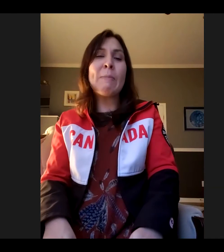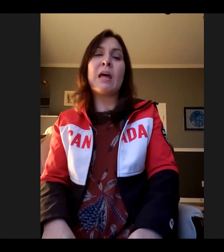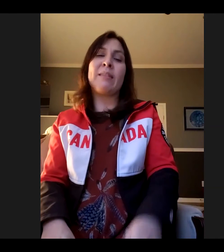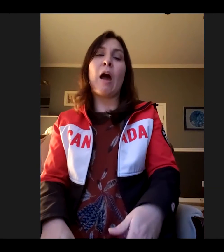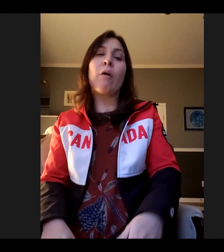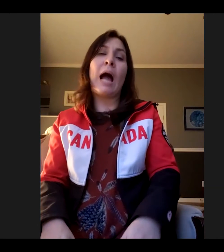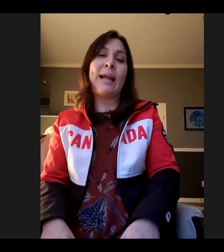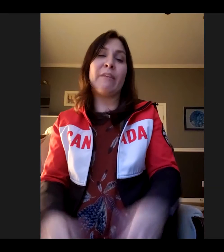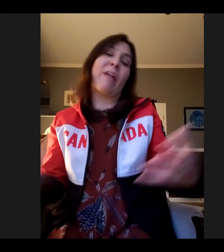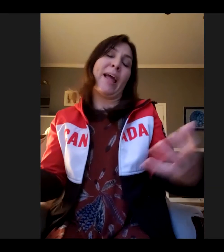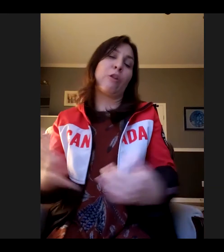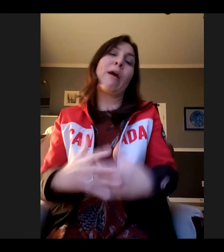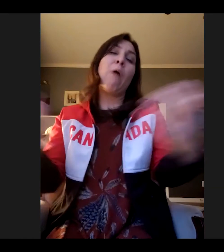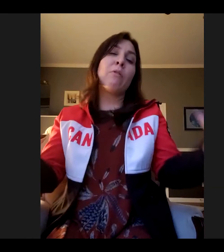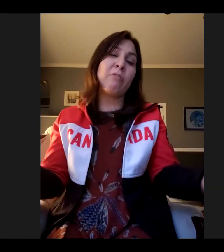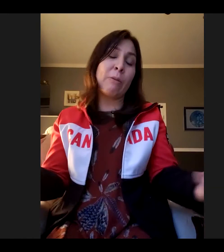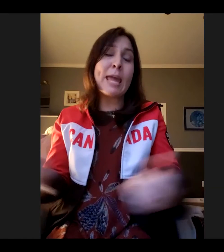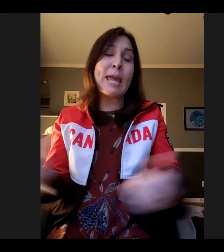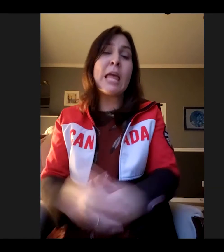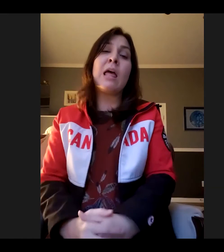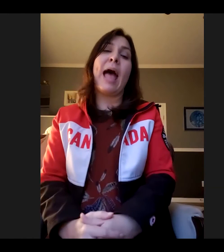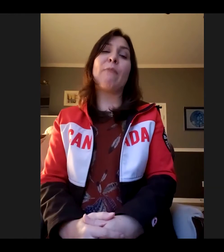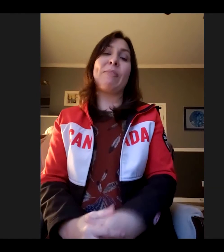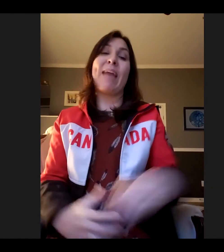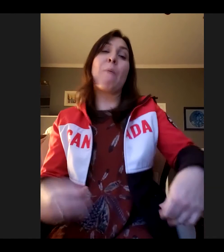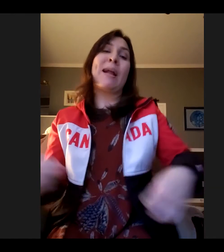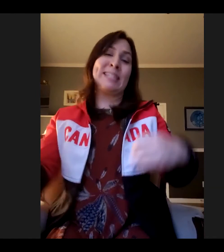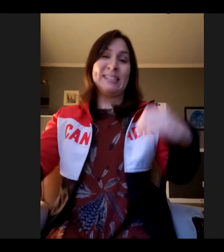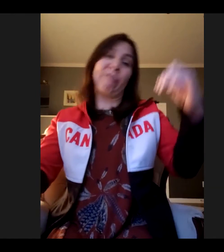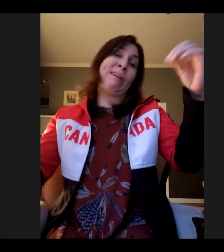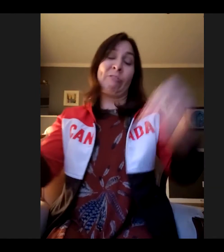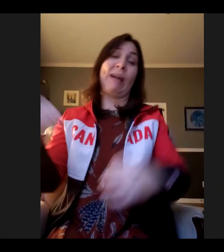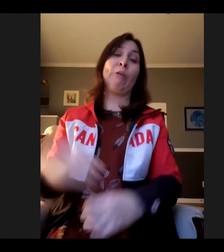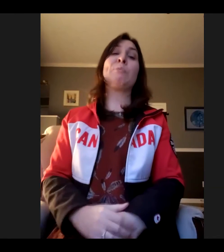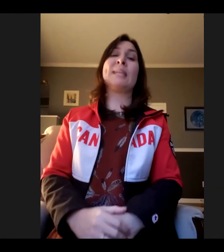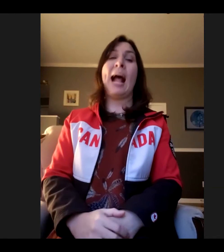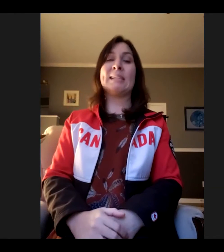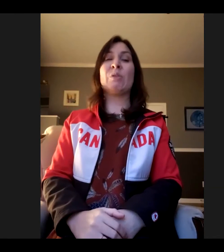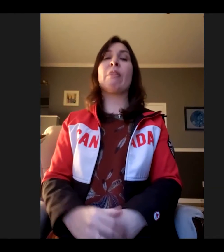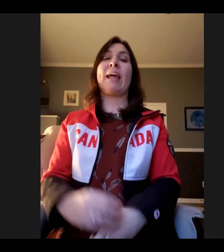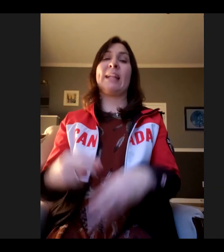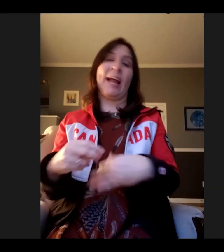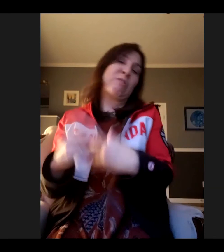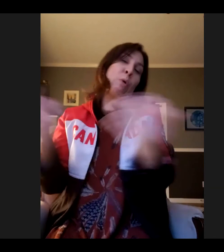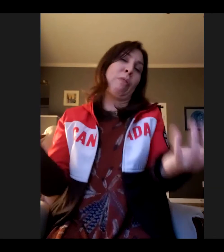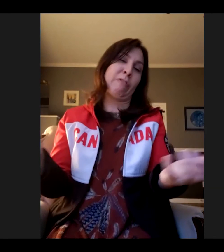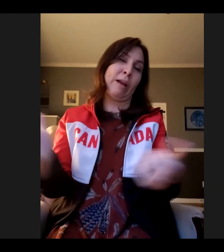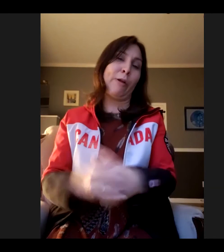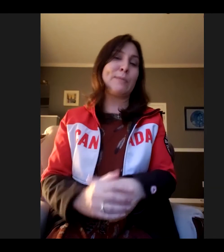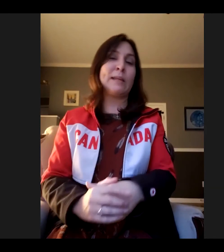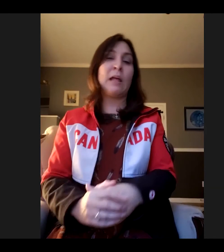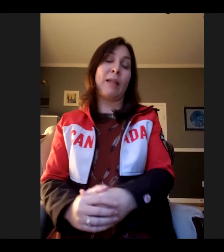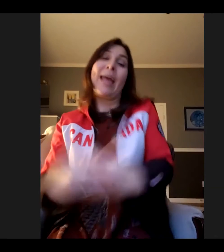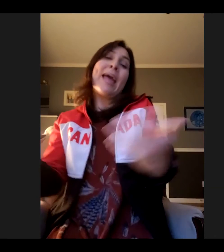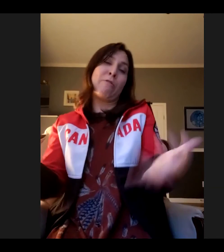of them, they all kind of like look out for me. And when they went to different friend groups in high school, they like told their friend